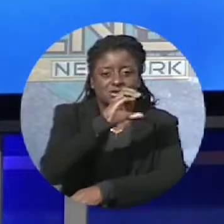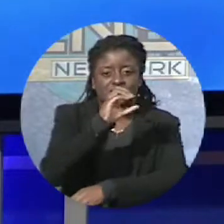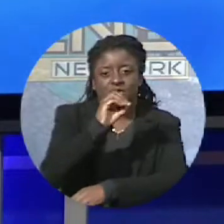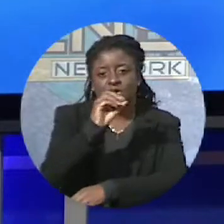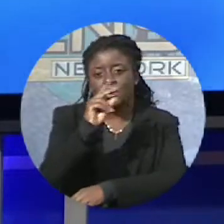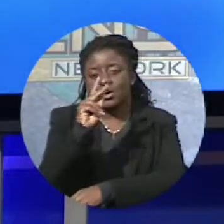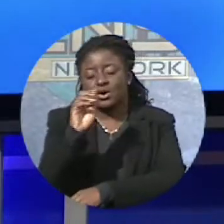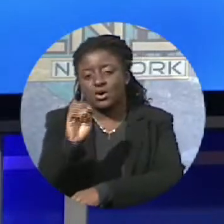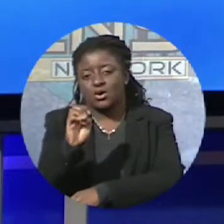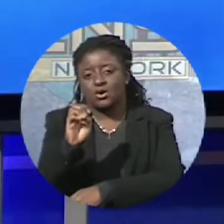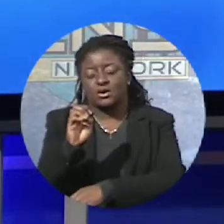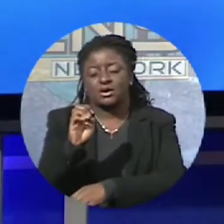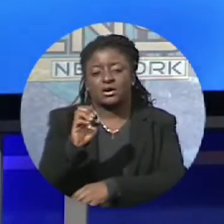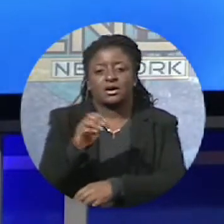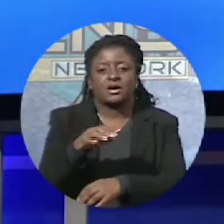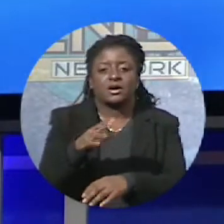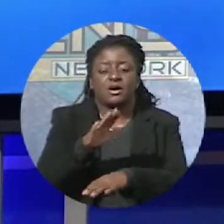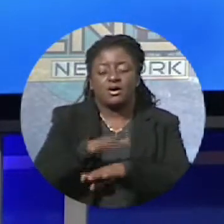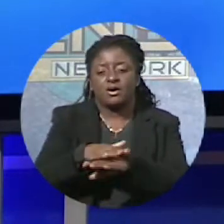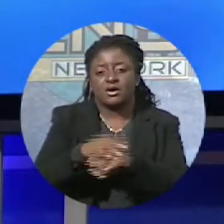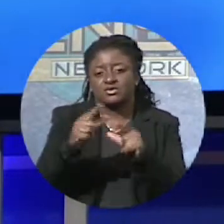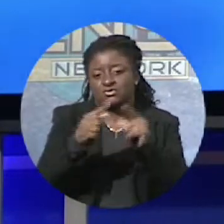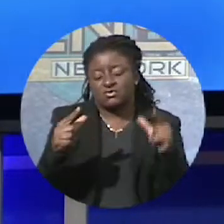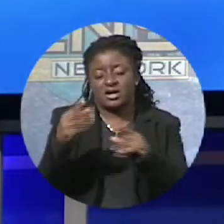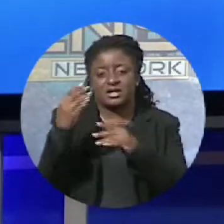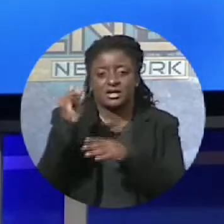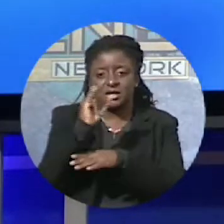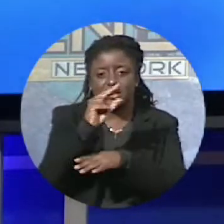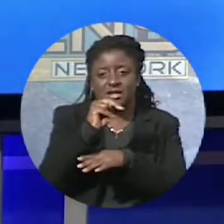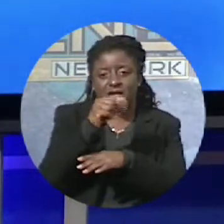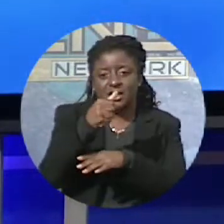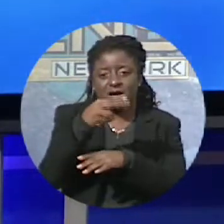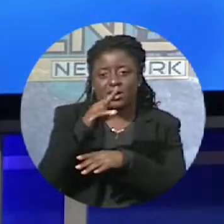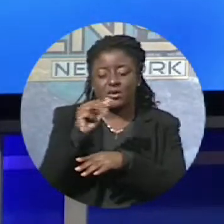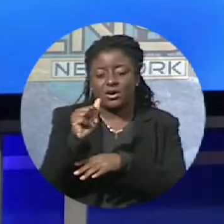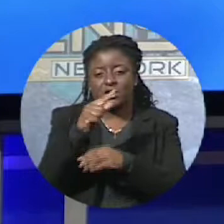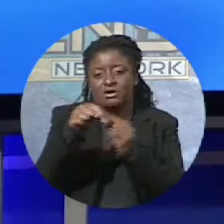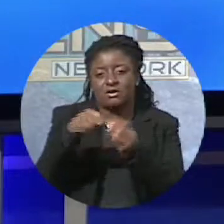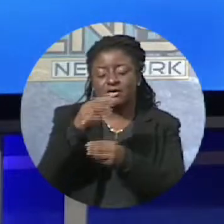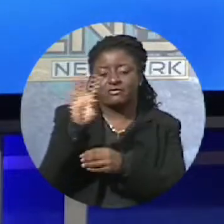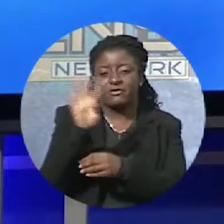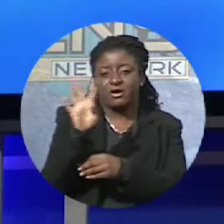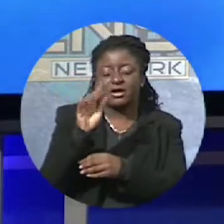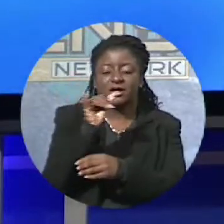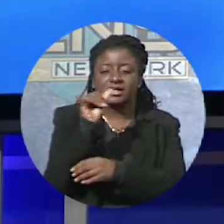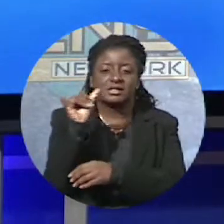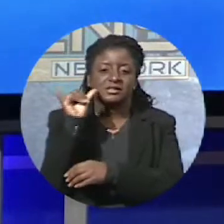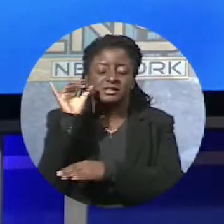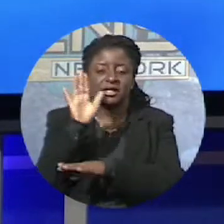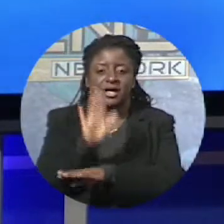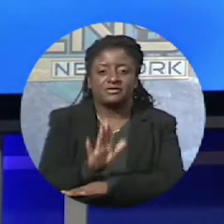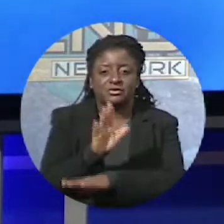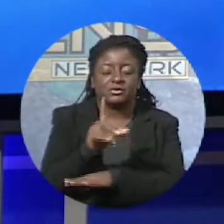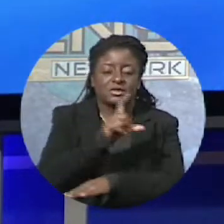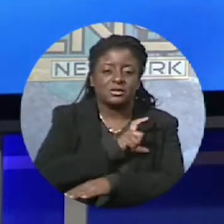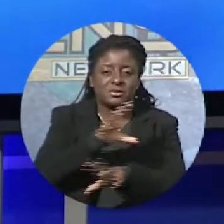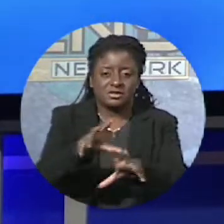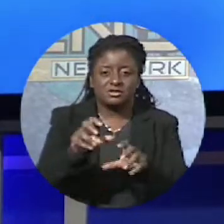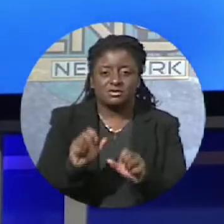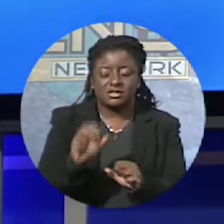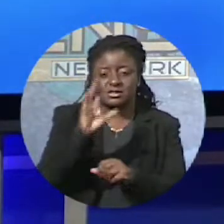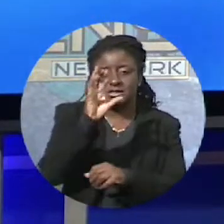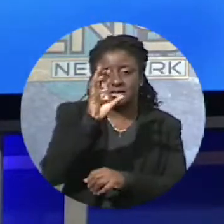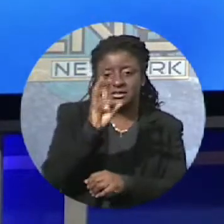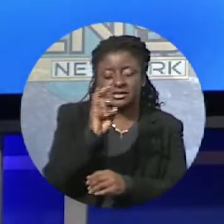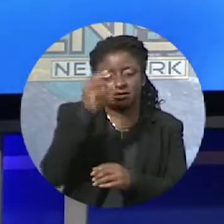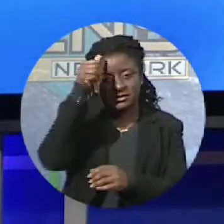from Outback yesterday on Greater Nagua. According to reports, it was around 4 o'clock yesterday afternoon when the officers arrested six